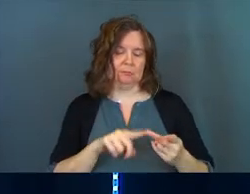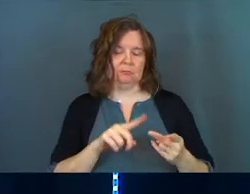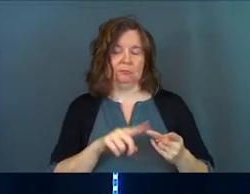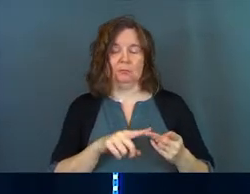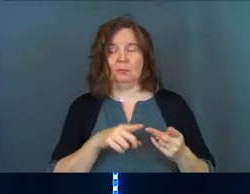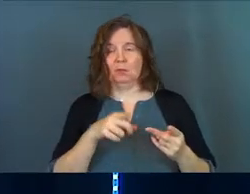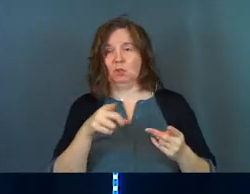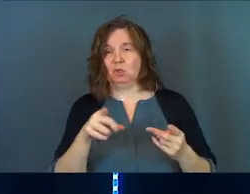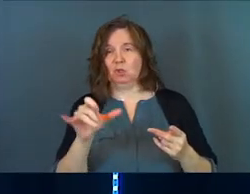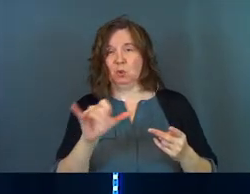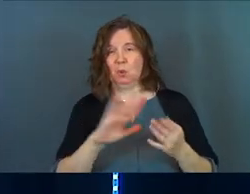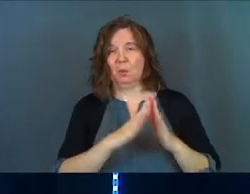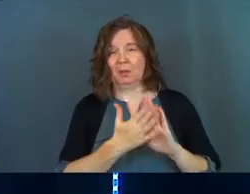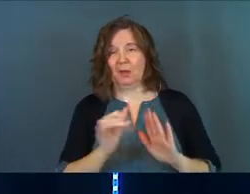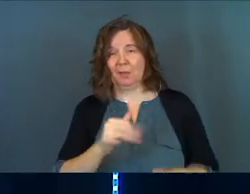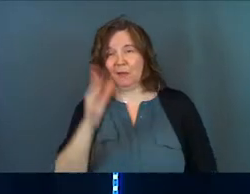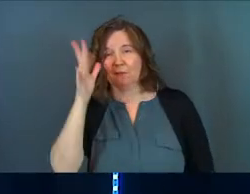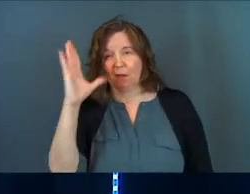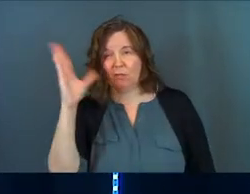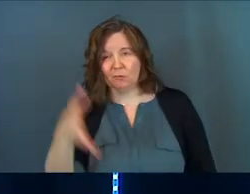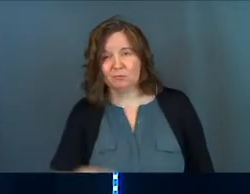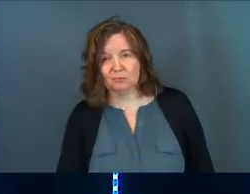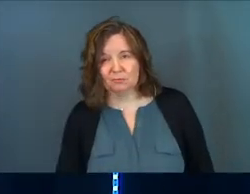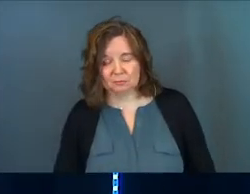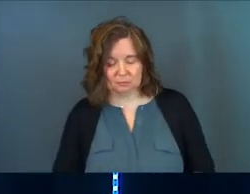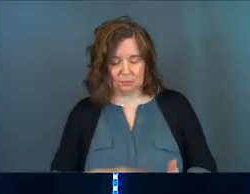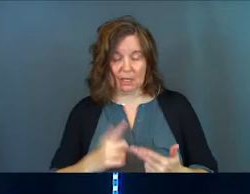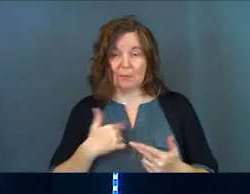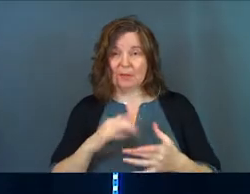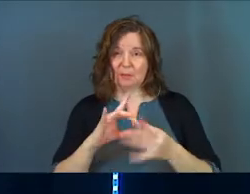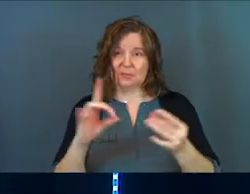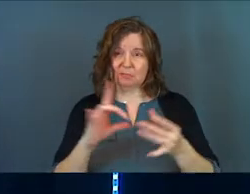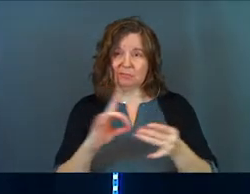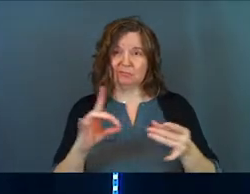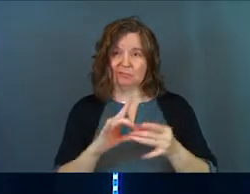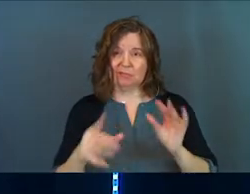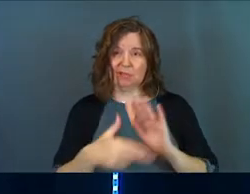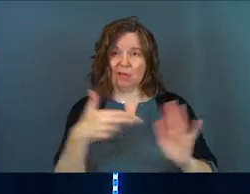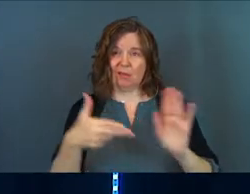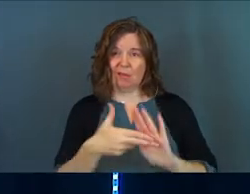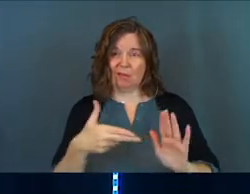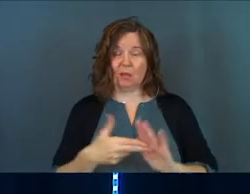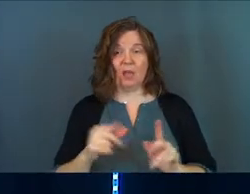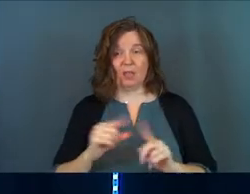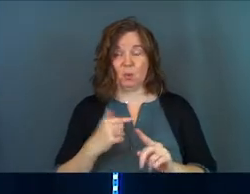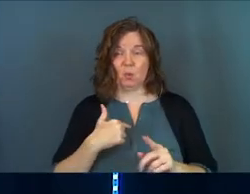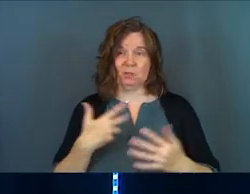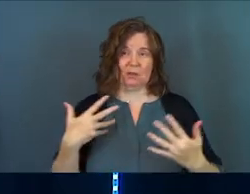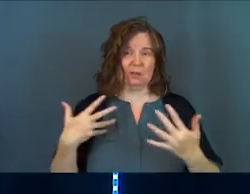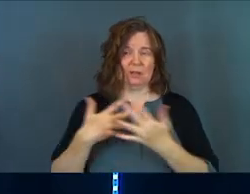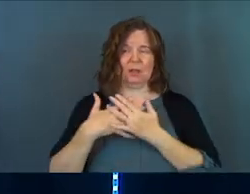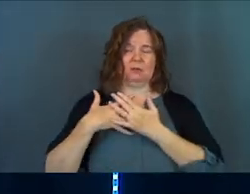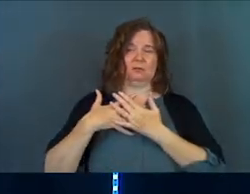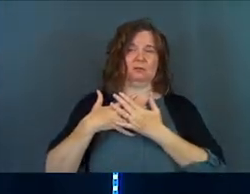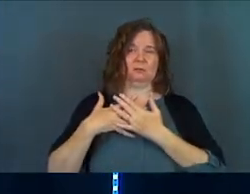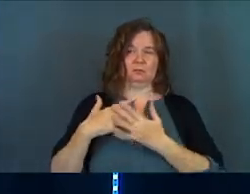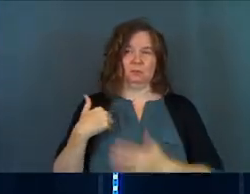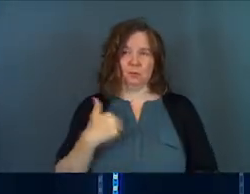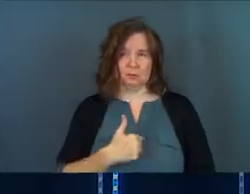You'll end up just like your father. People speak these words, and these words are cages to